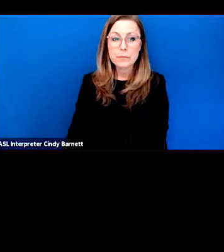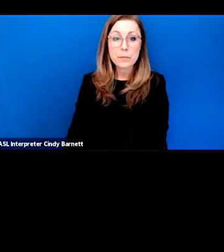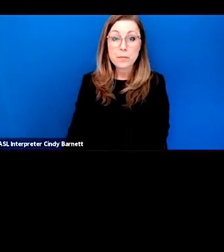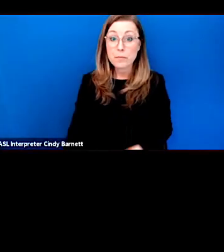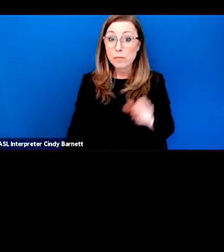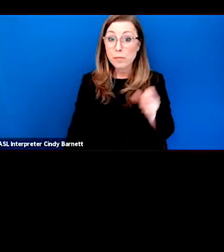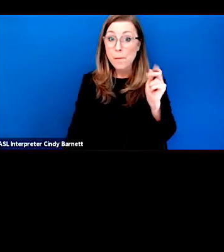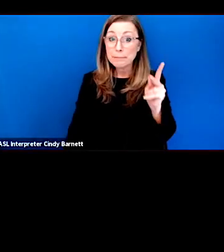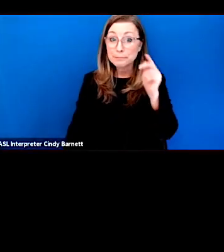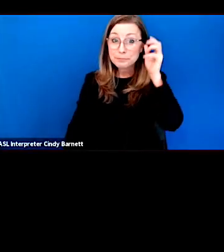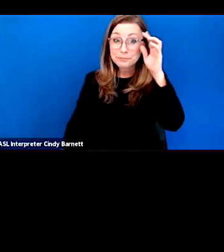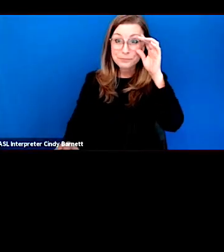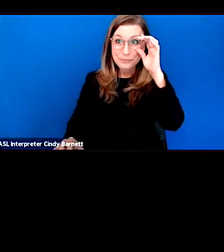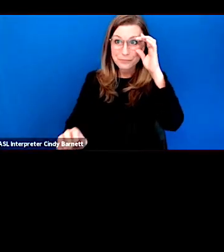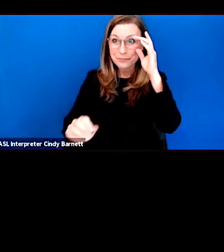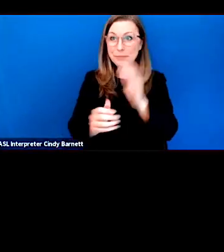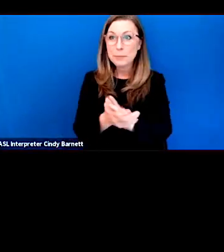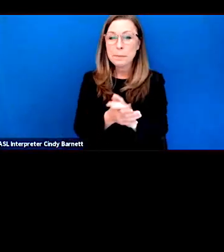Okay, it is now